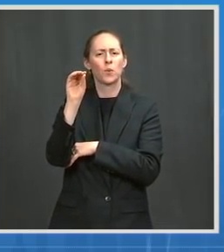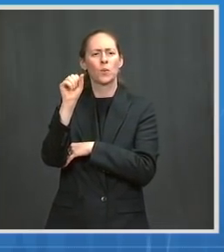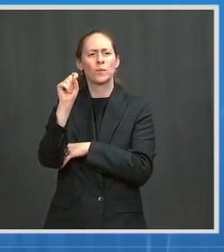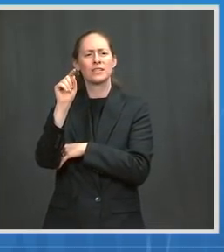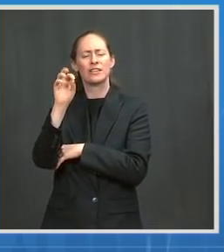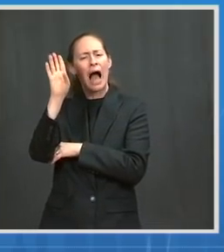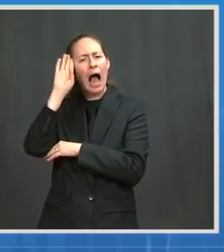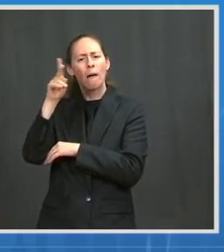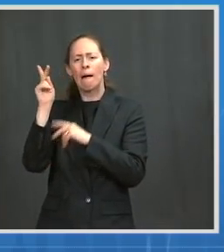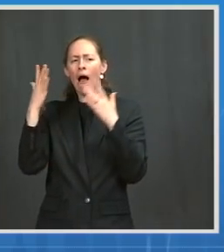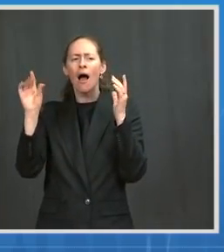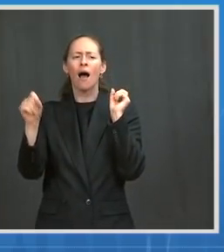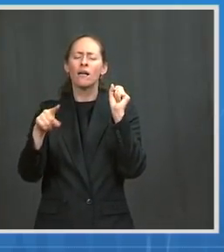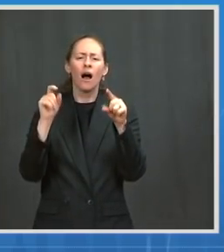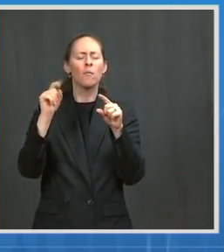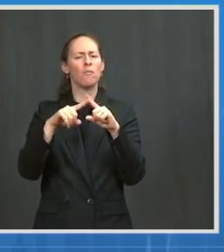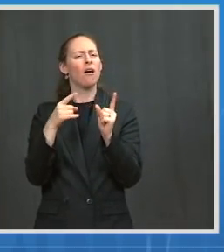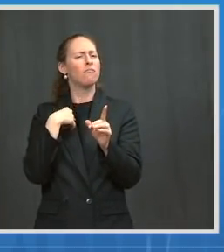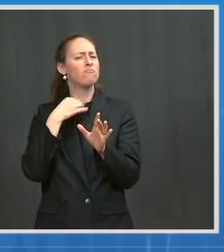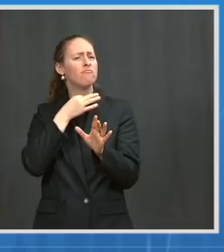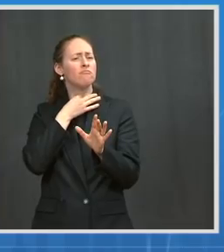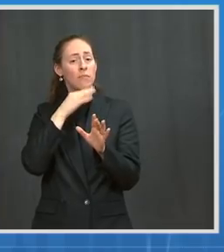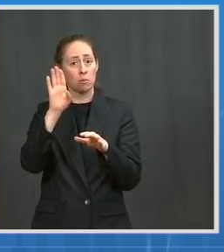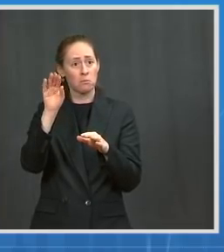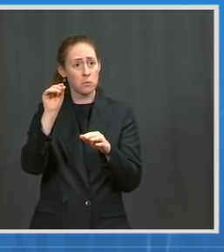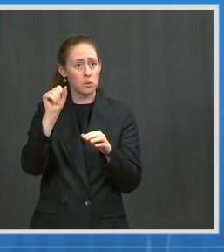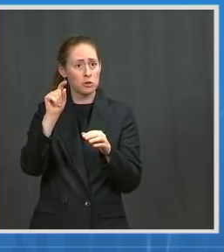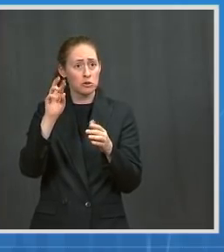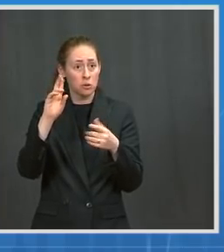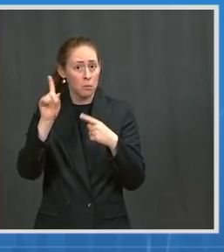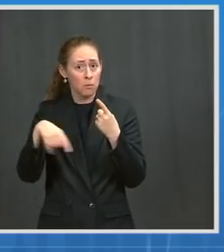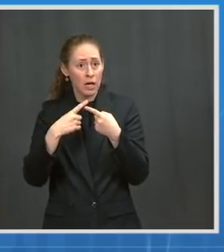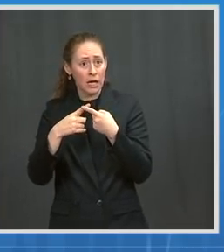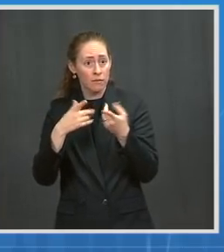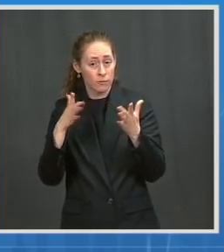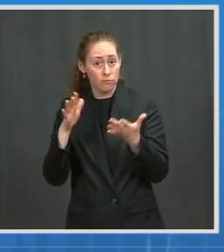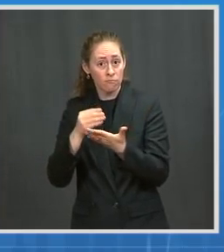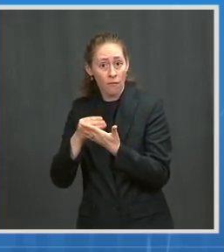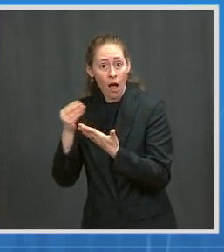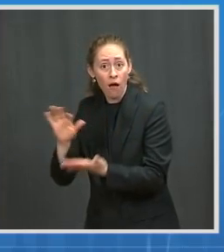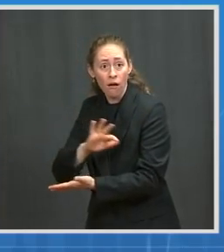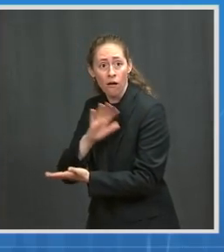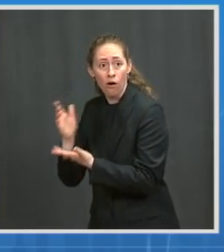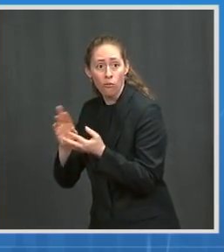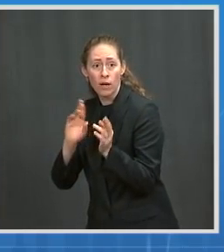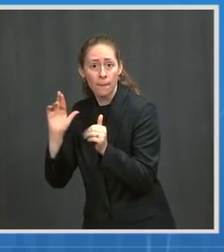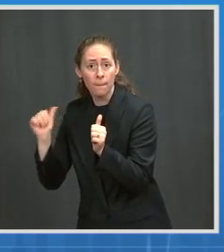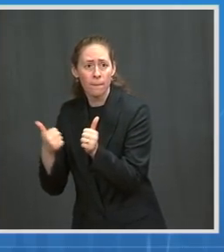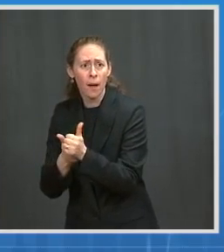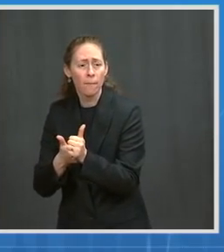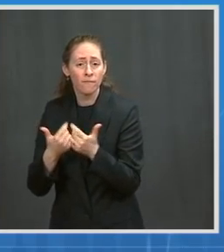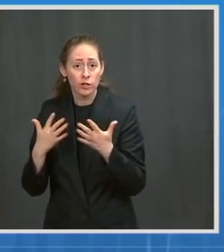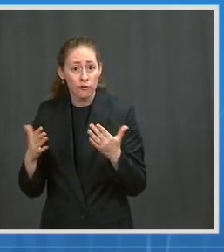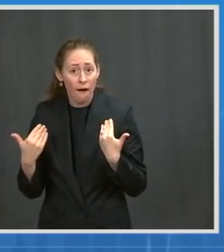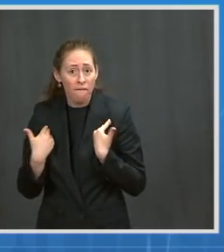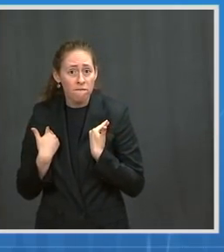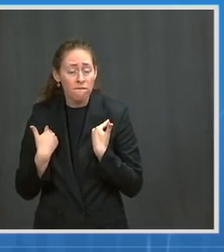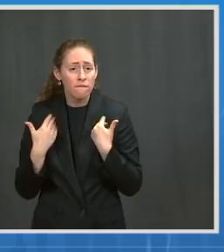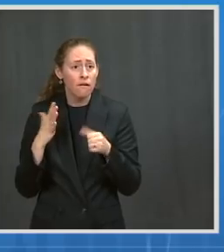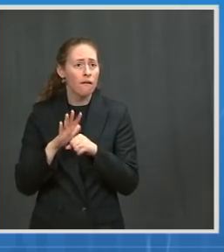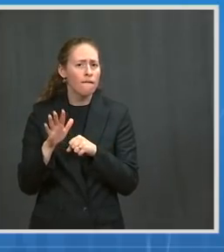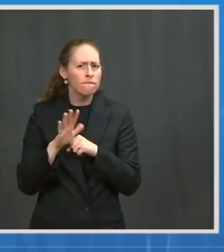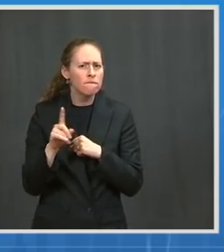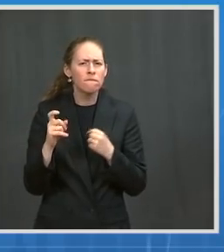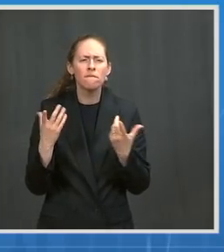is whether you have a plan to buy vaccines to be used as boosters or whether you already have enough purchased.